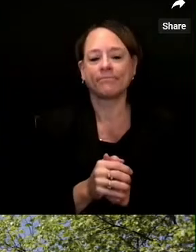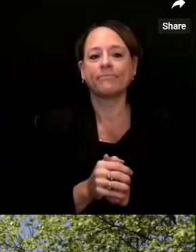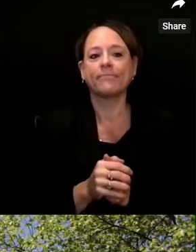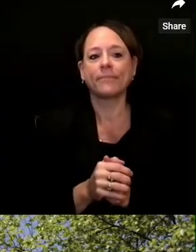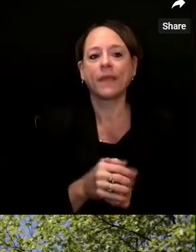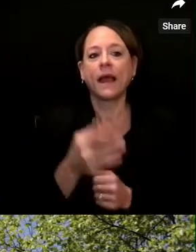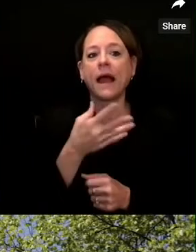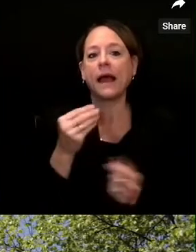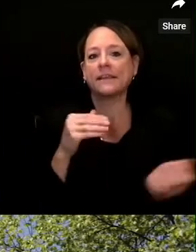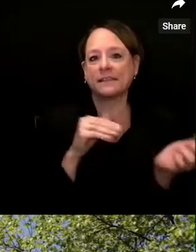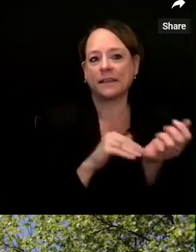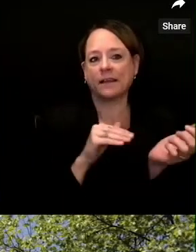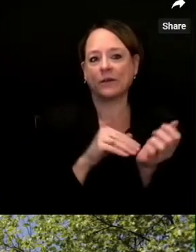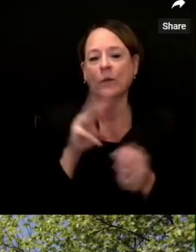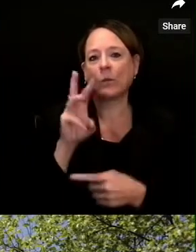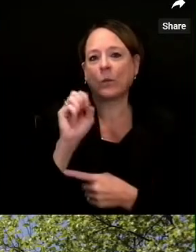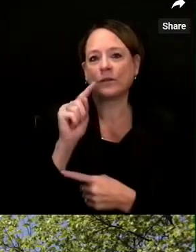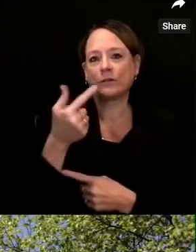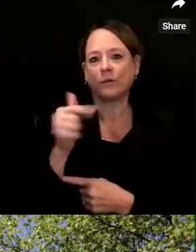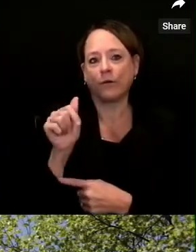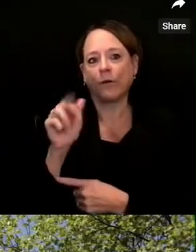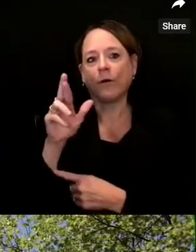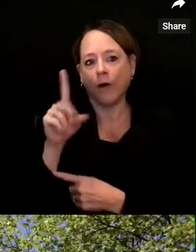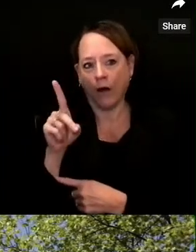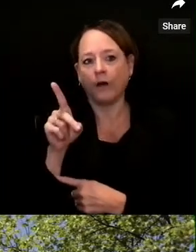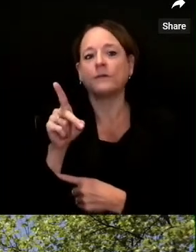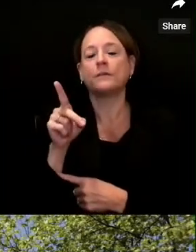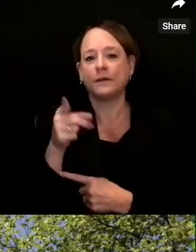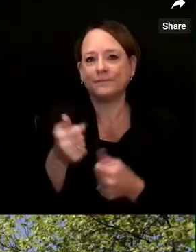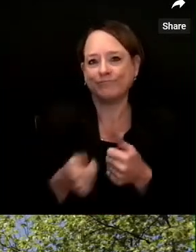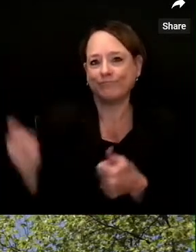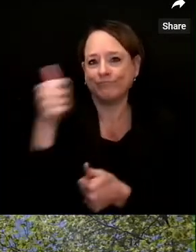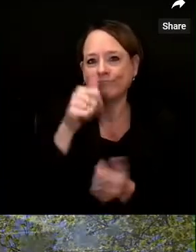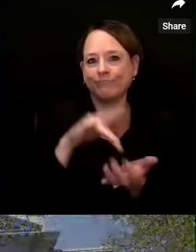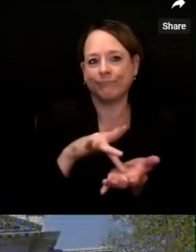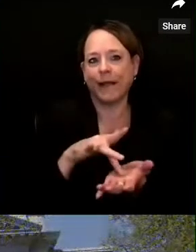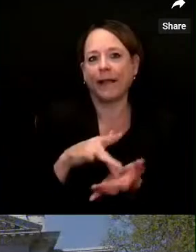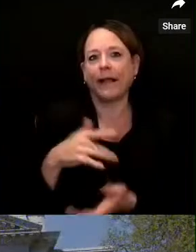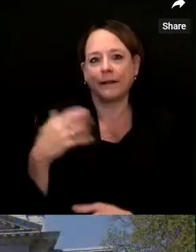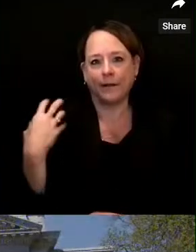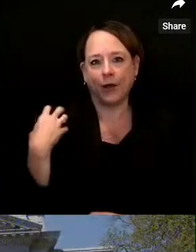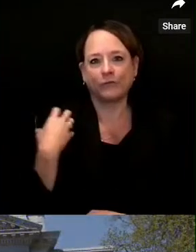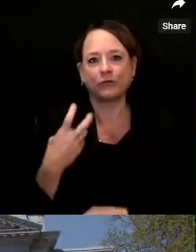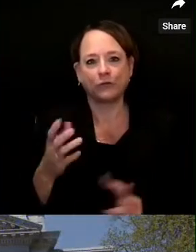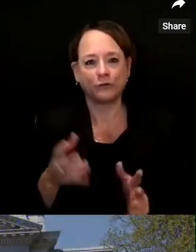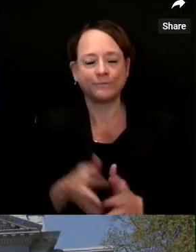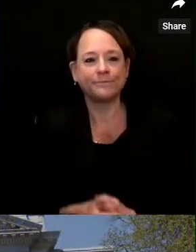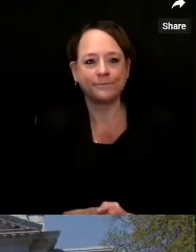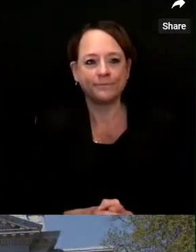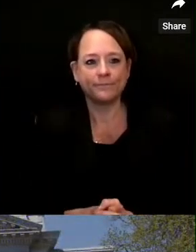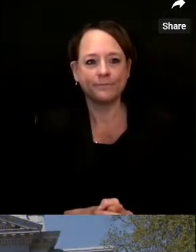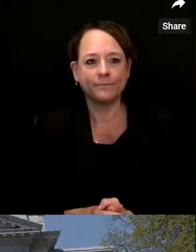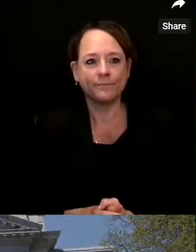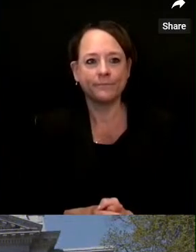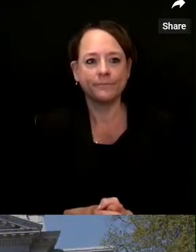Bureau of Communicable Diseases. And we'll begin today's briefing with remarks from Secretary-Designee Karen